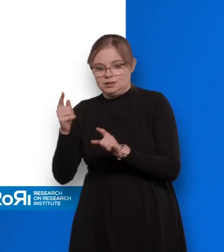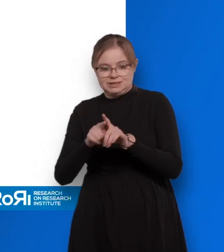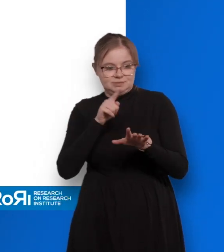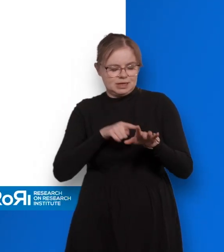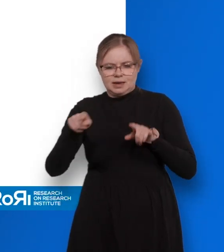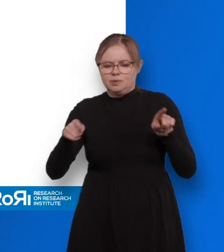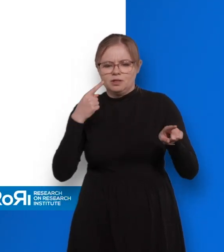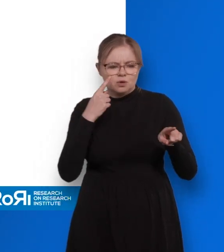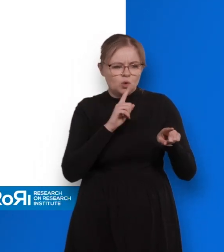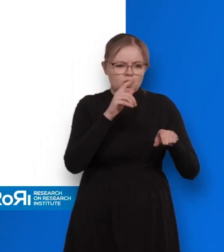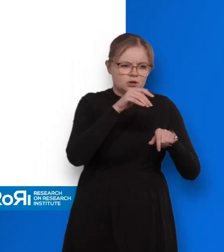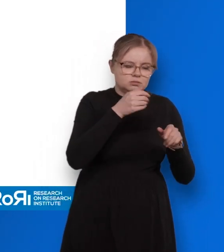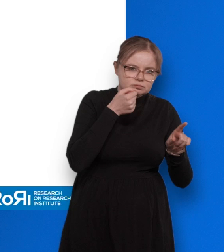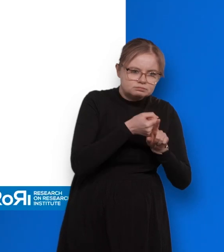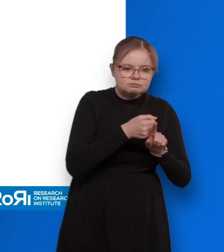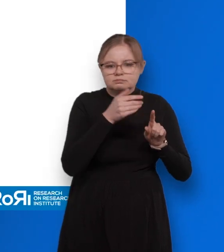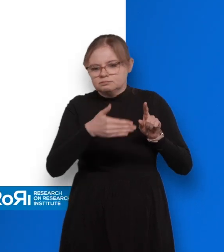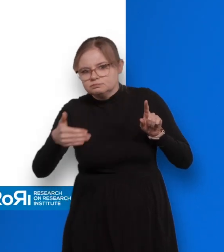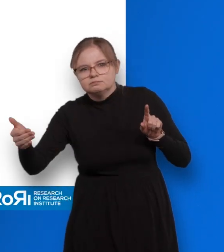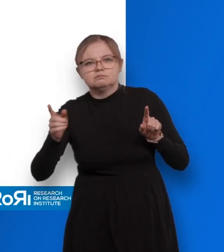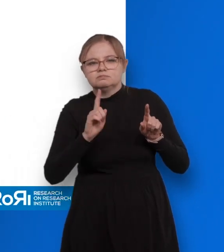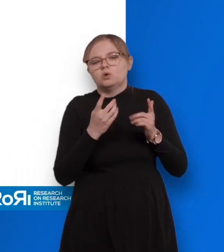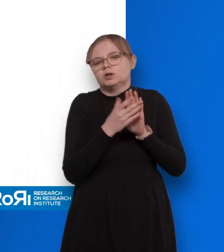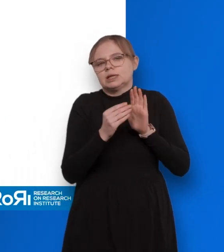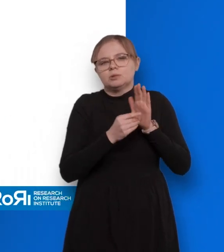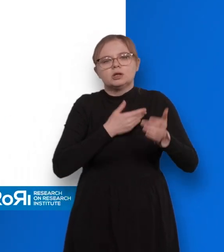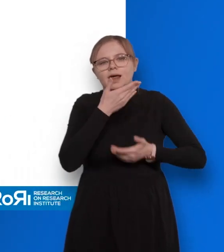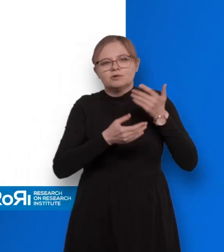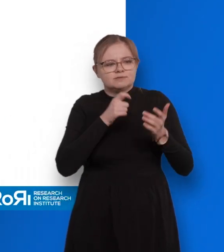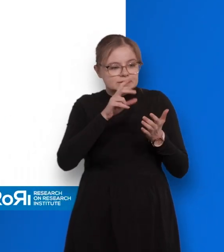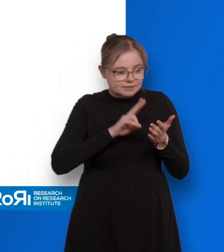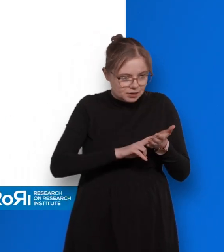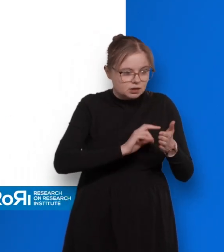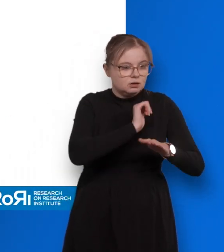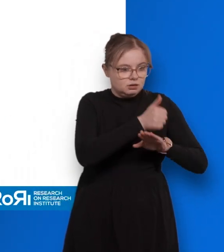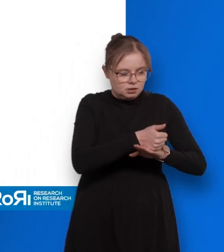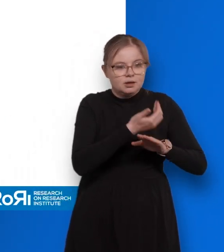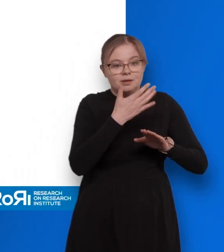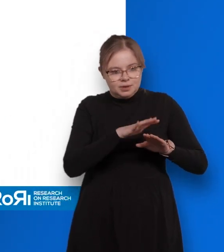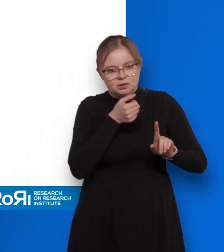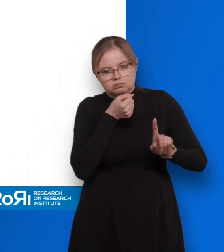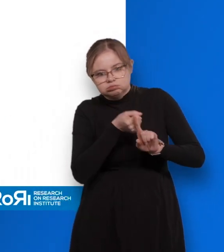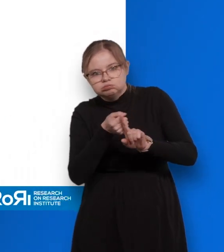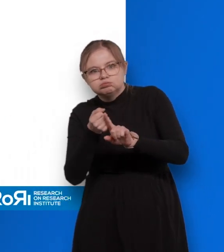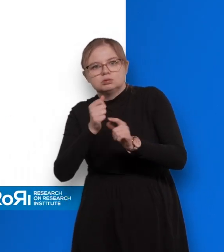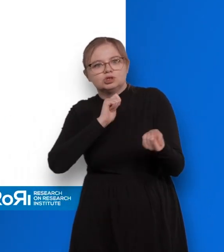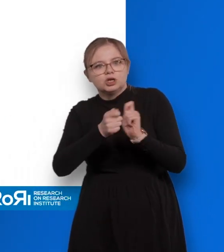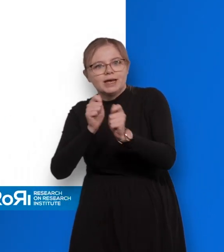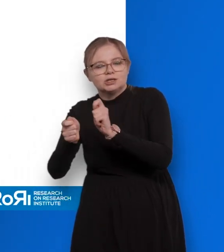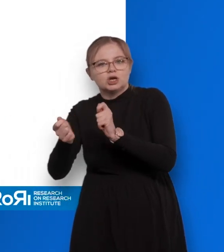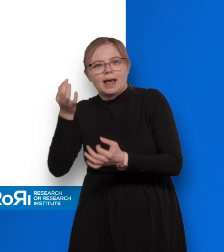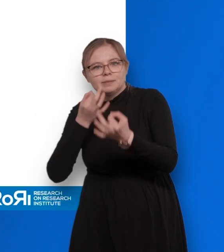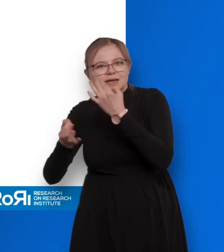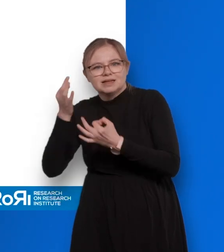at the same time, but what caused what did narrative CVs or whatever your intervention it was generate the change